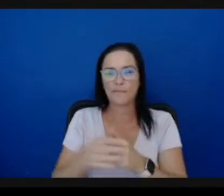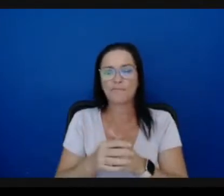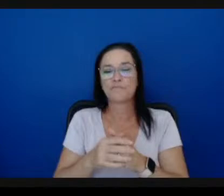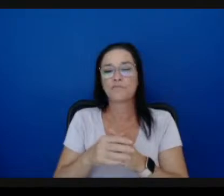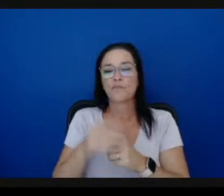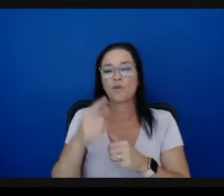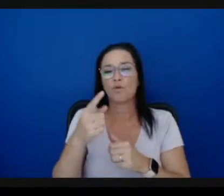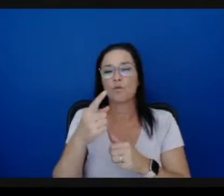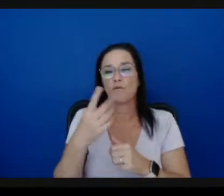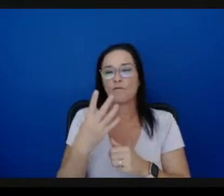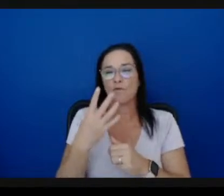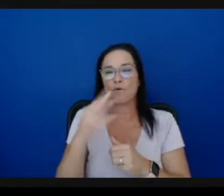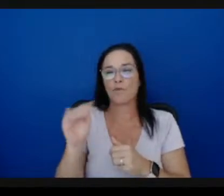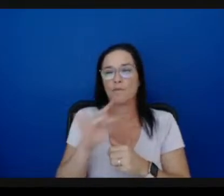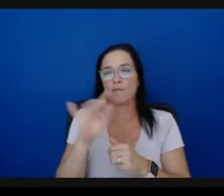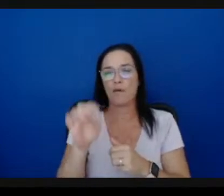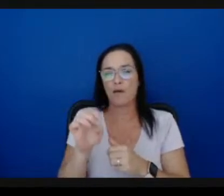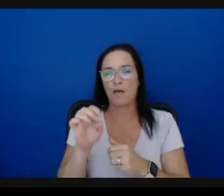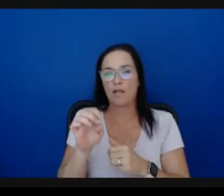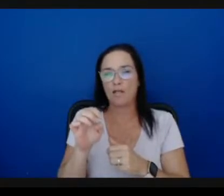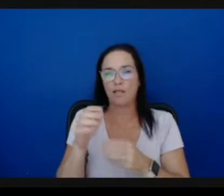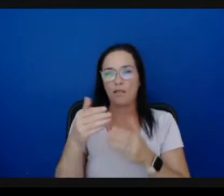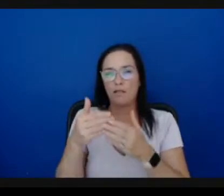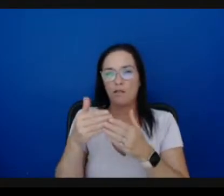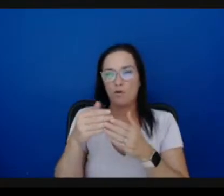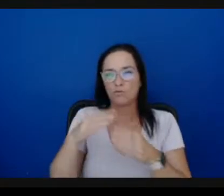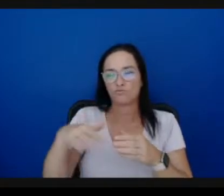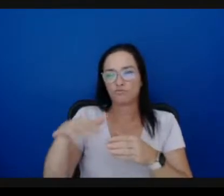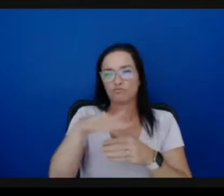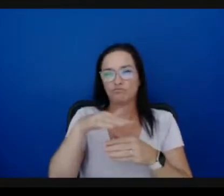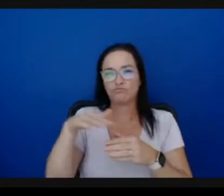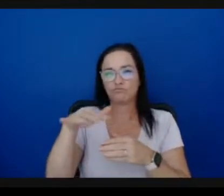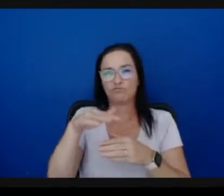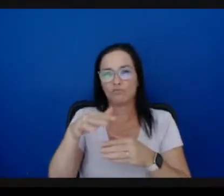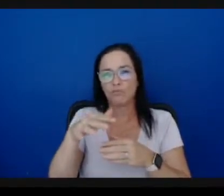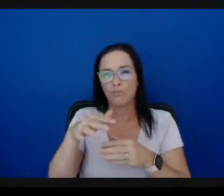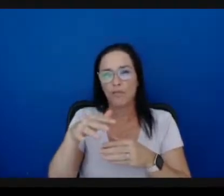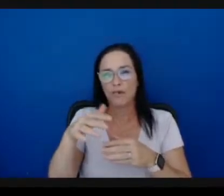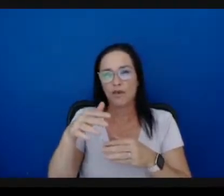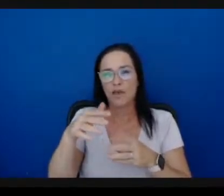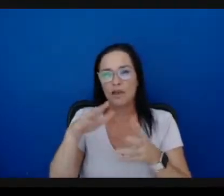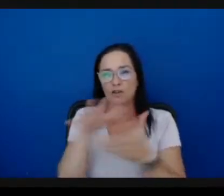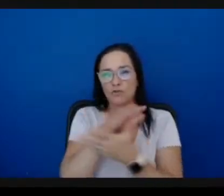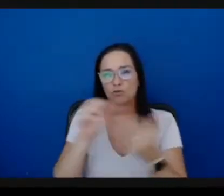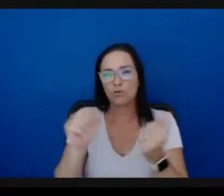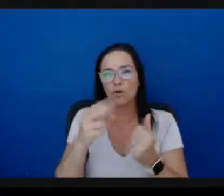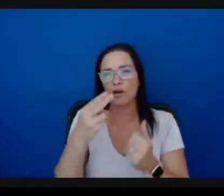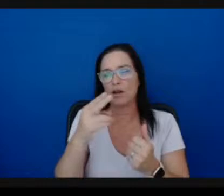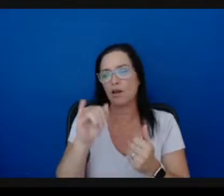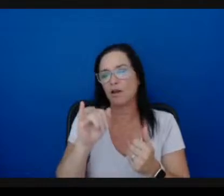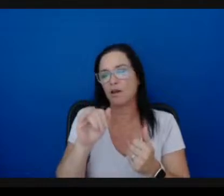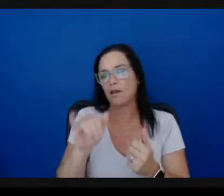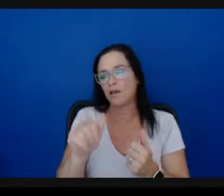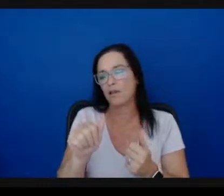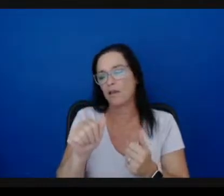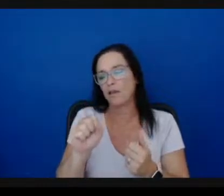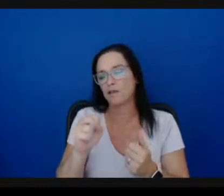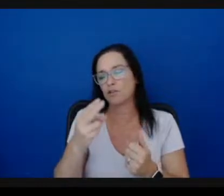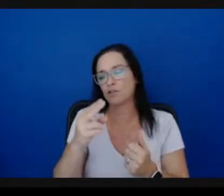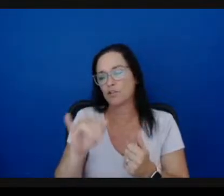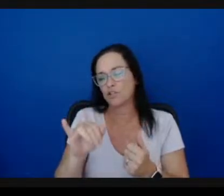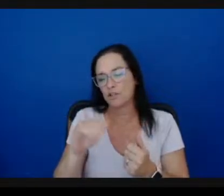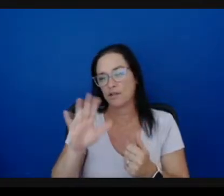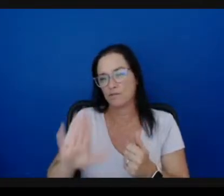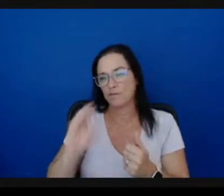in length at Masayuki Knees, culminating in the destruction of Hayashi's home. Dr. McDonald's report on this series